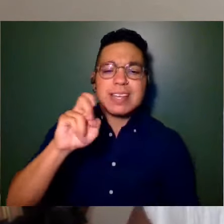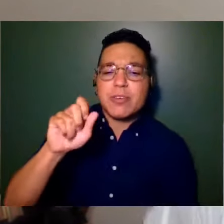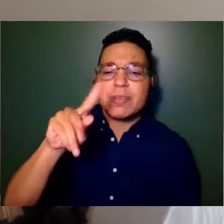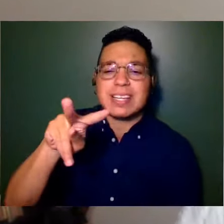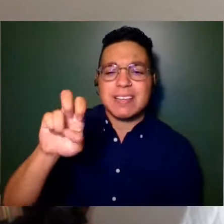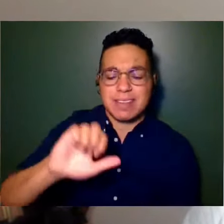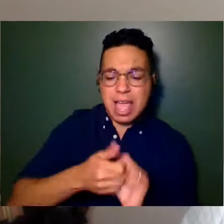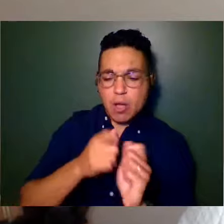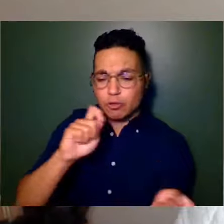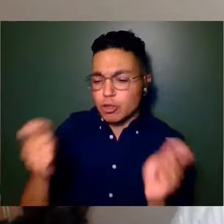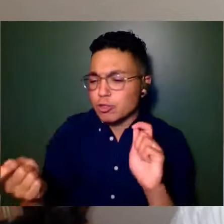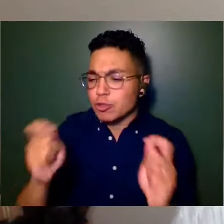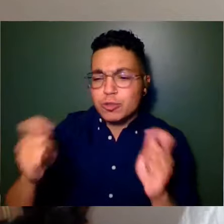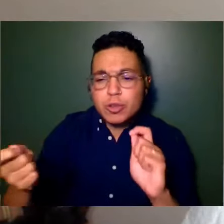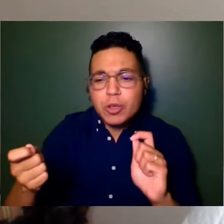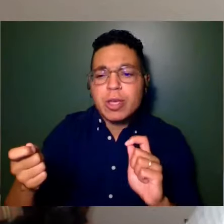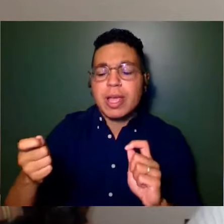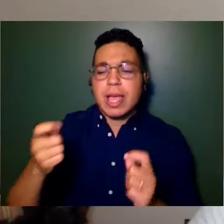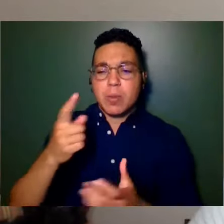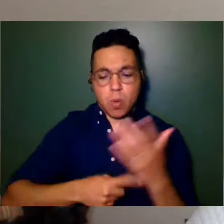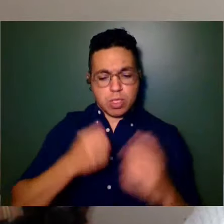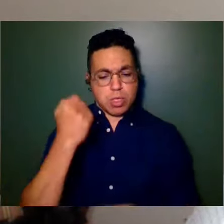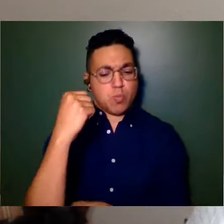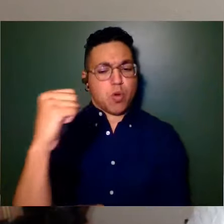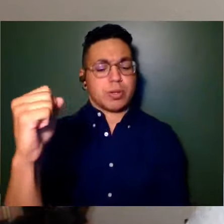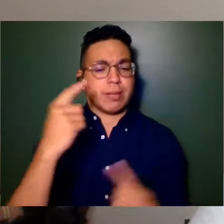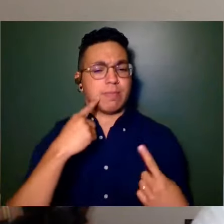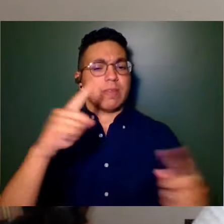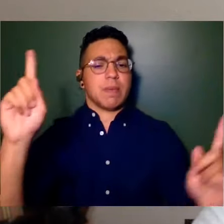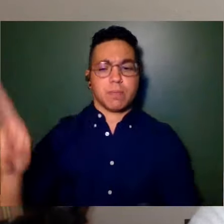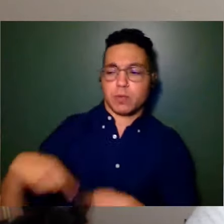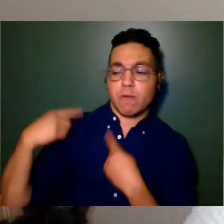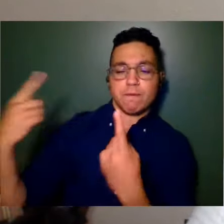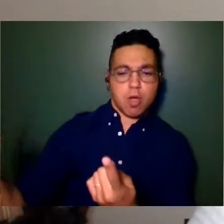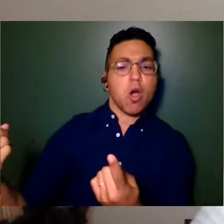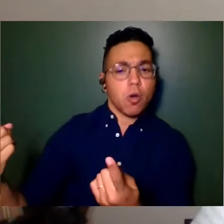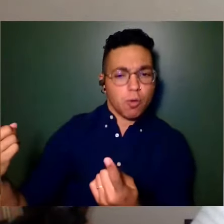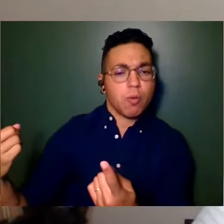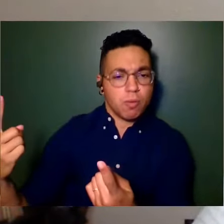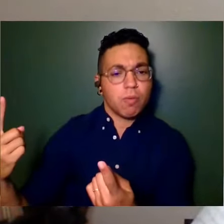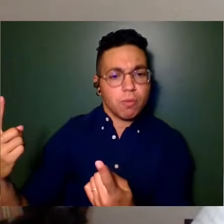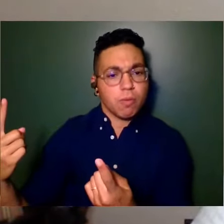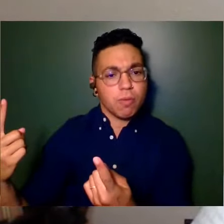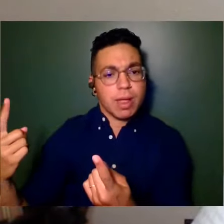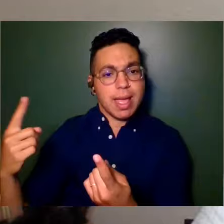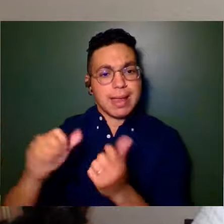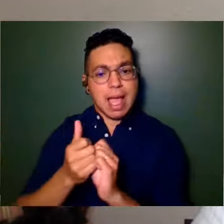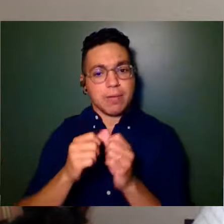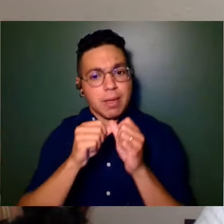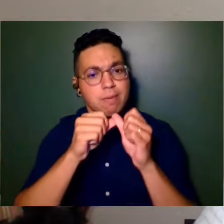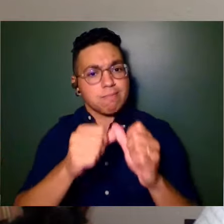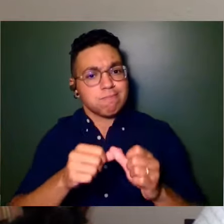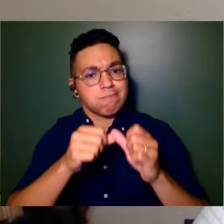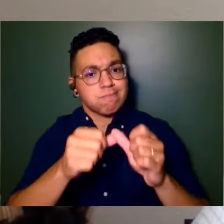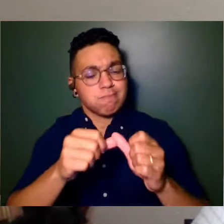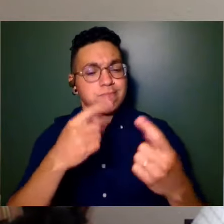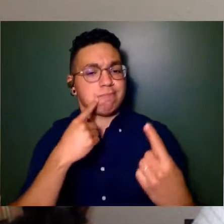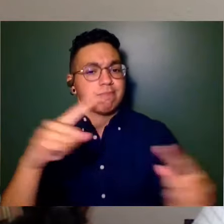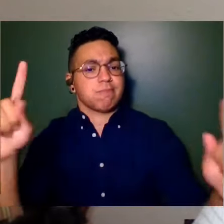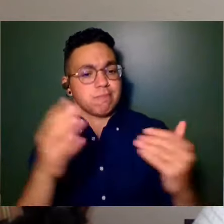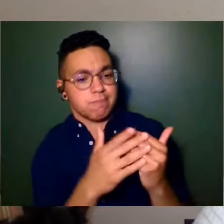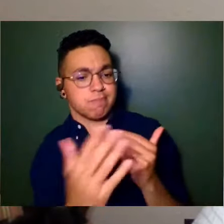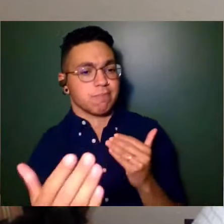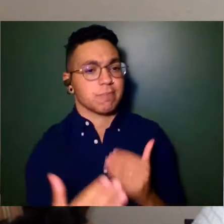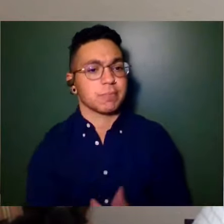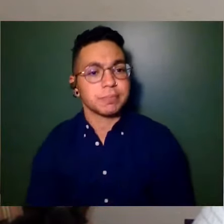and what these protests have been able to accomplish so far, and will continue to accomplish.